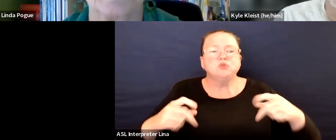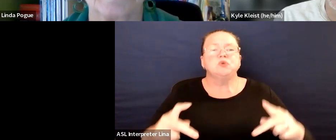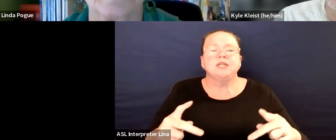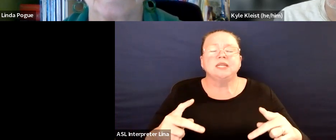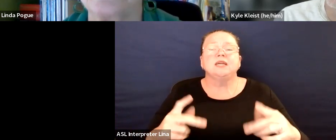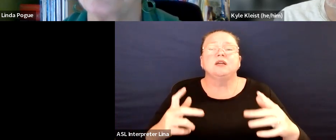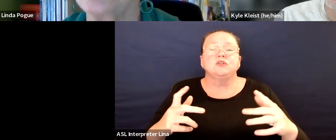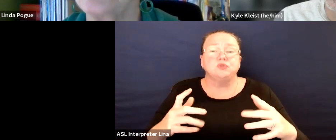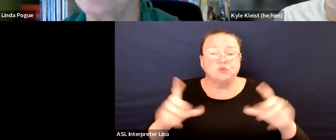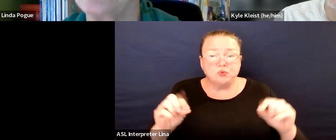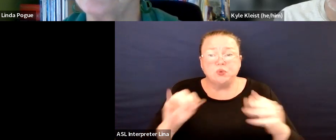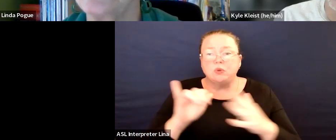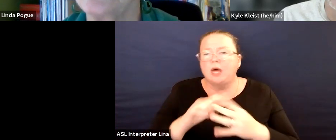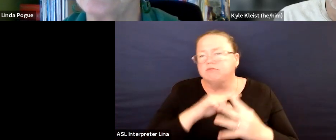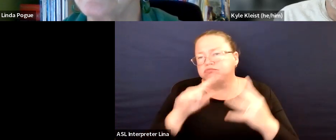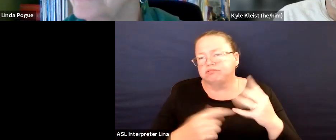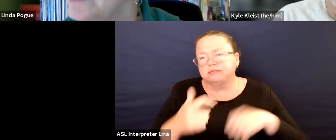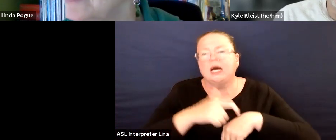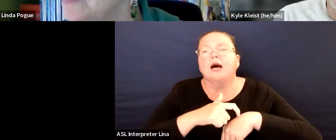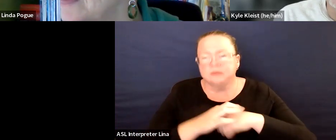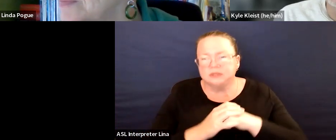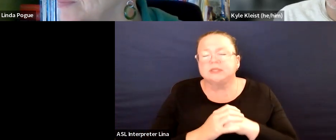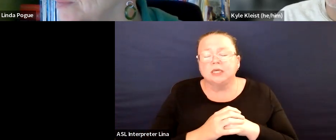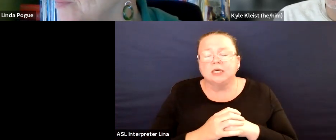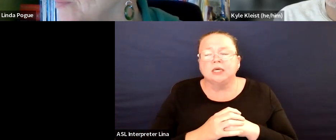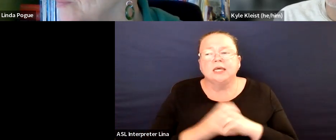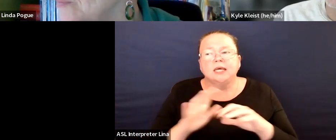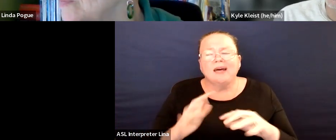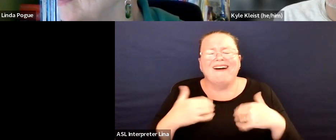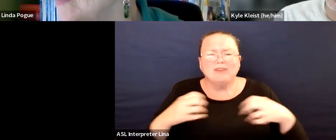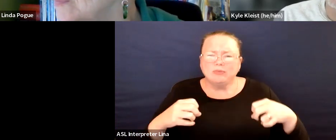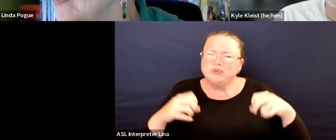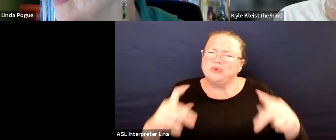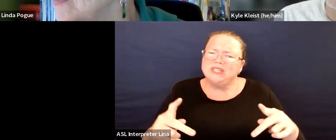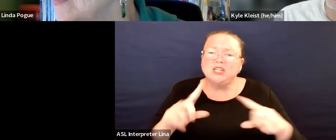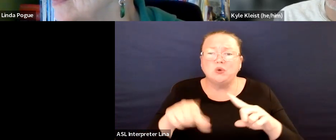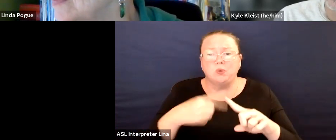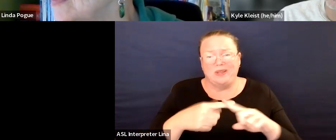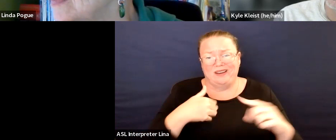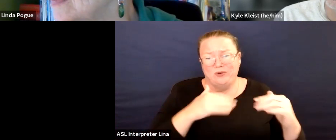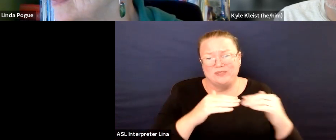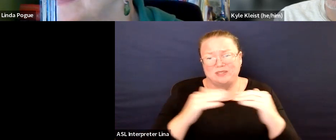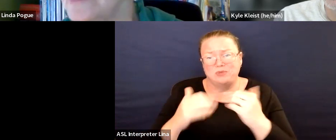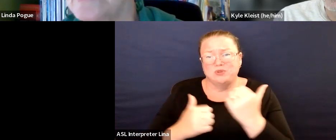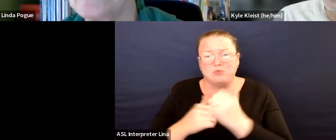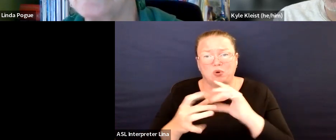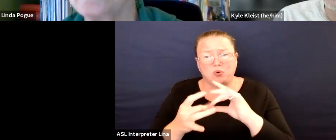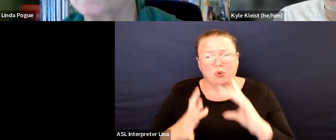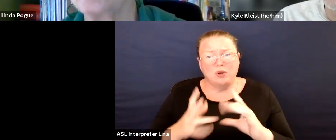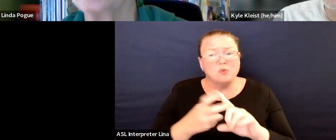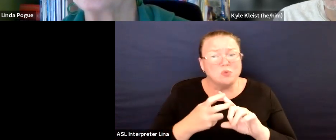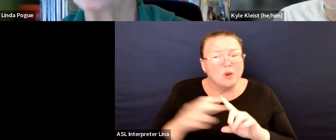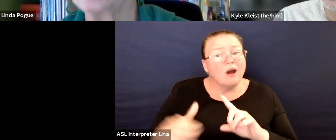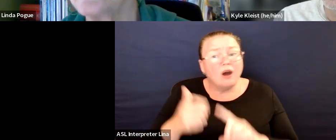to do that a number of times. And you know, I had the opportunity when I was peer support coordinator to recruit